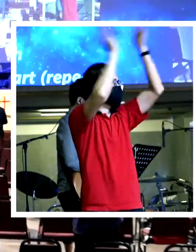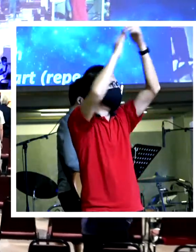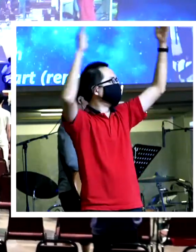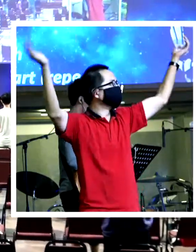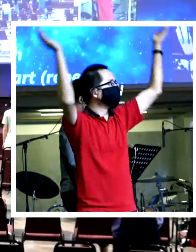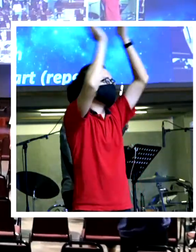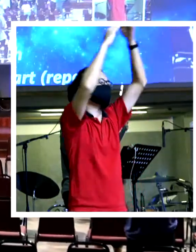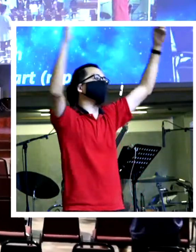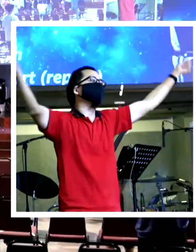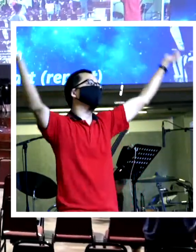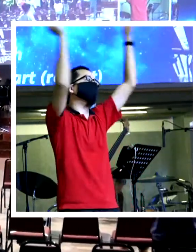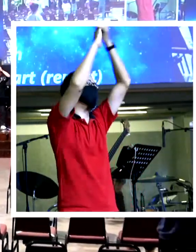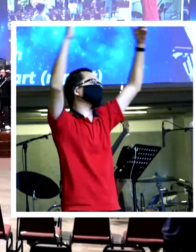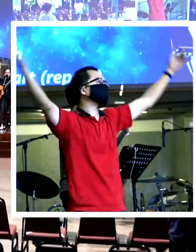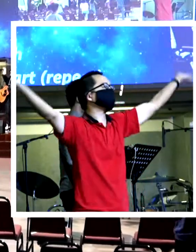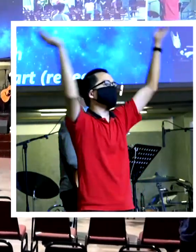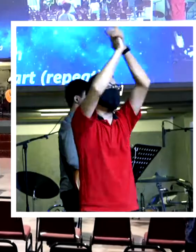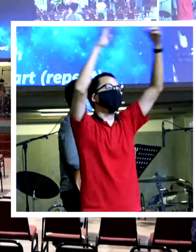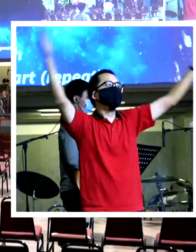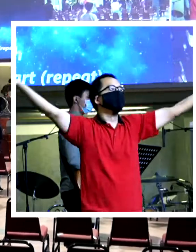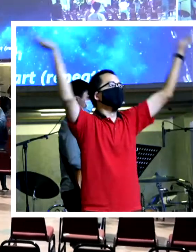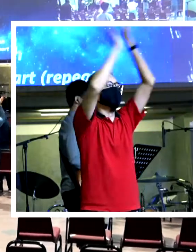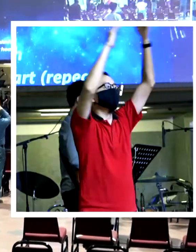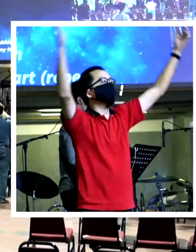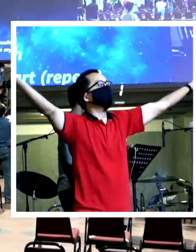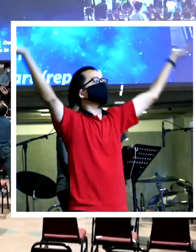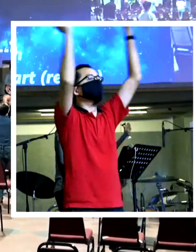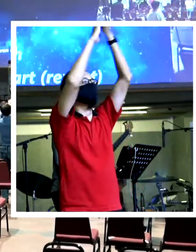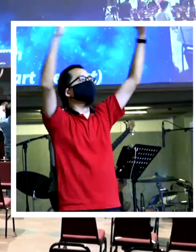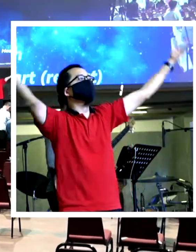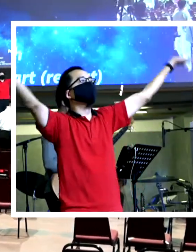Oh, heaven is in my heart. Yes, right.